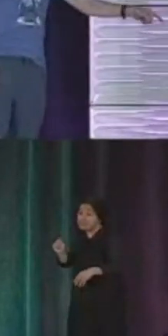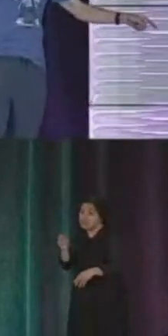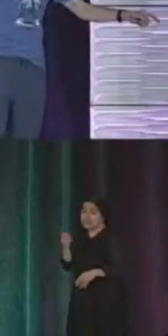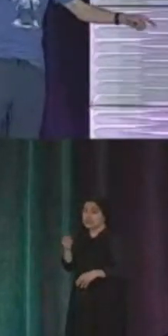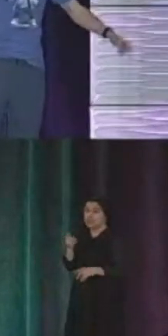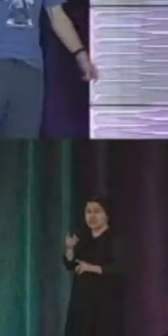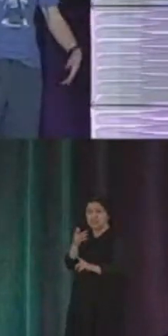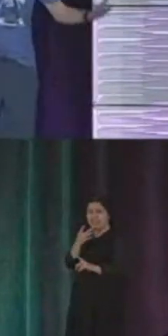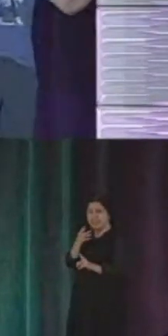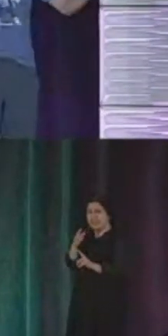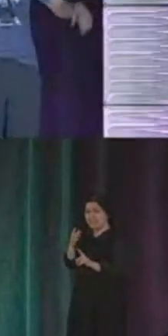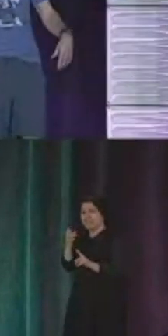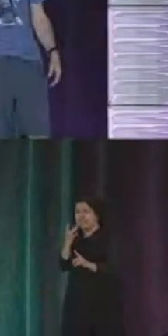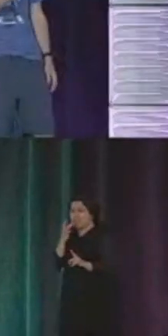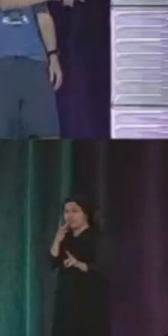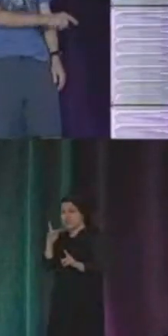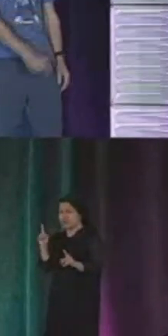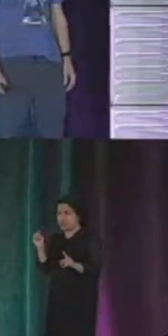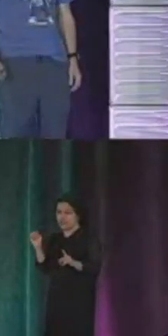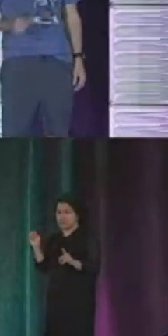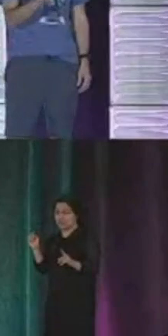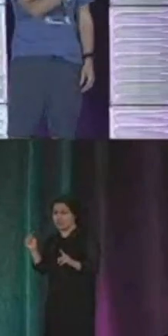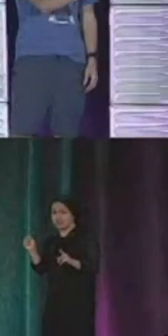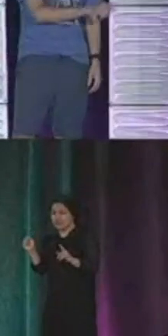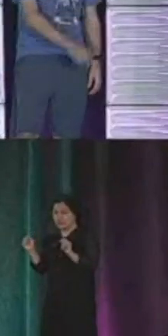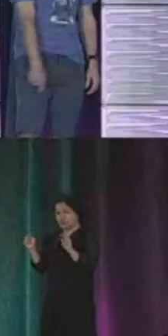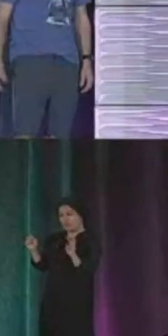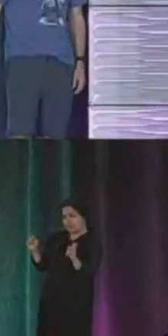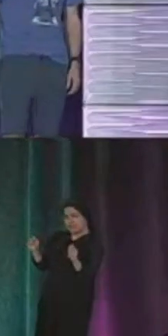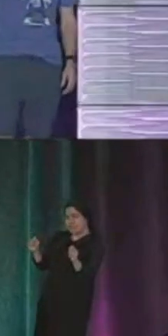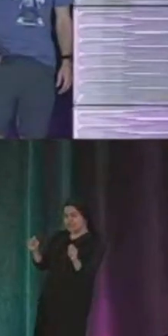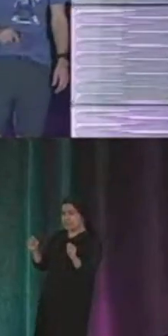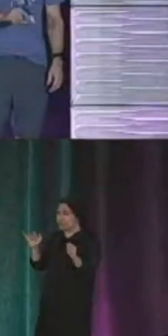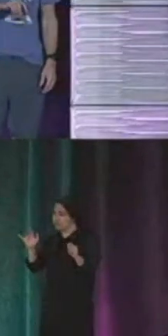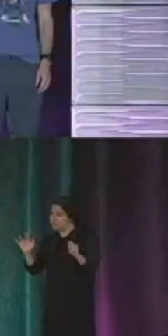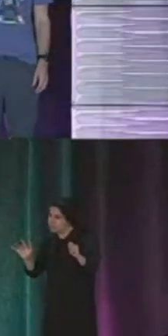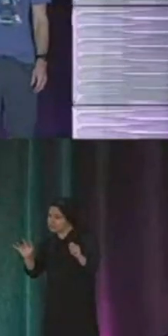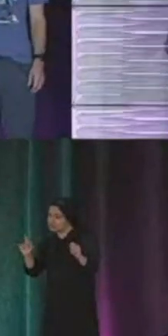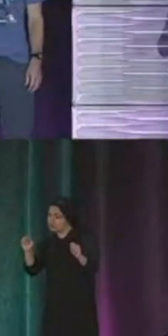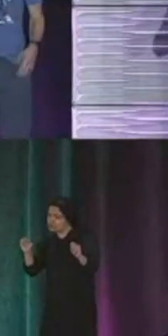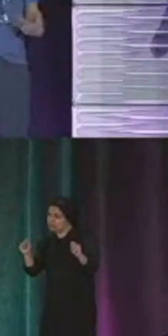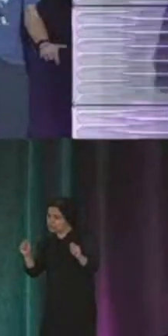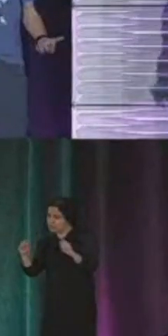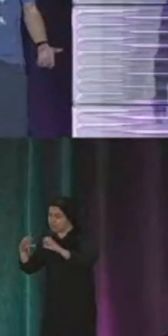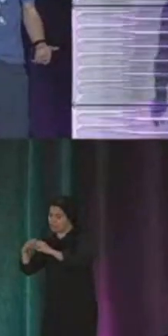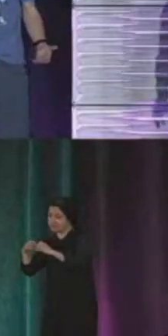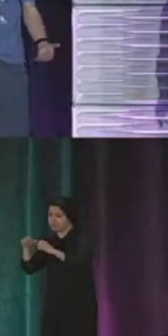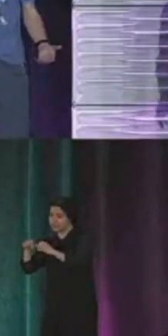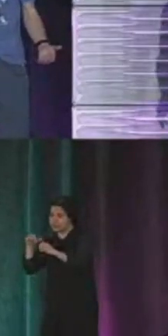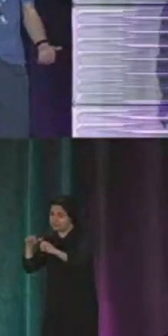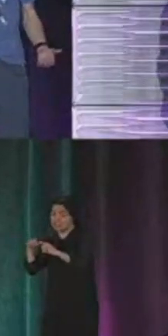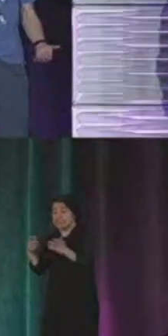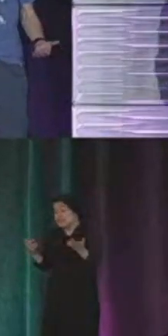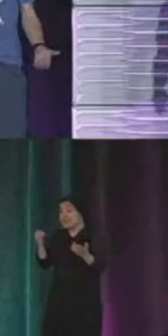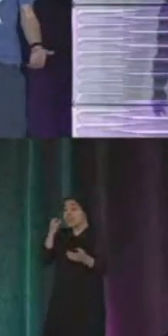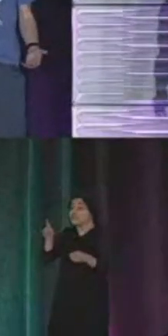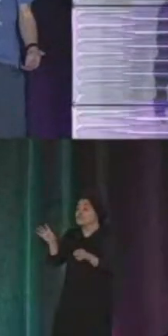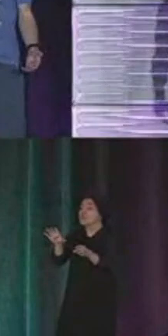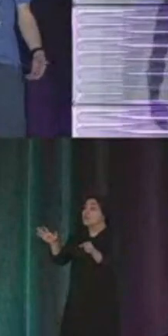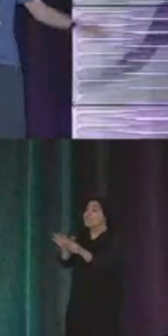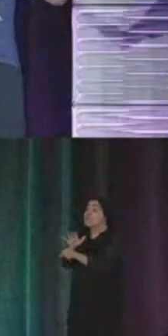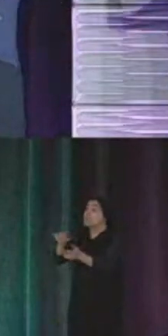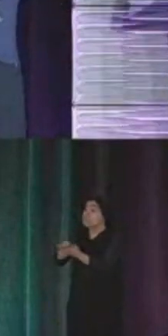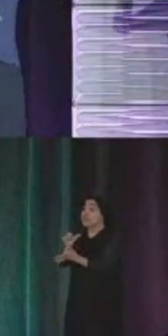call it favoriting a toot? I don't know. When you press the heart on the toot. If you had to do a full page refresh when you do